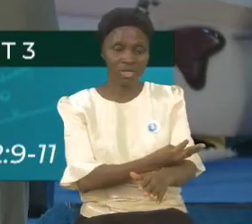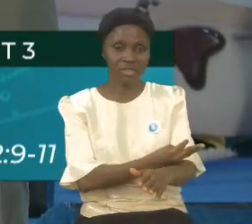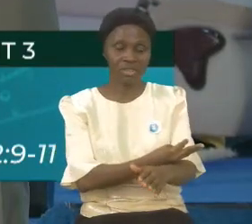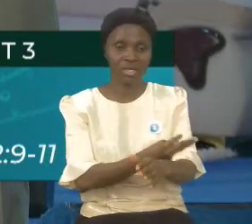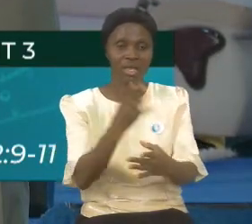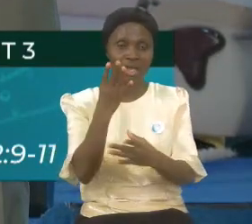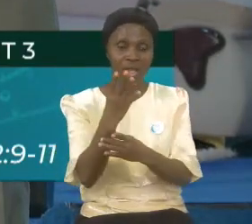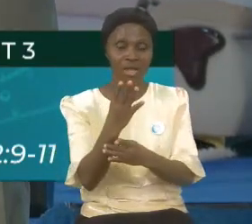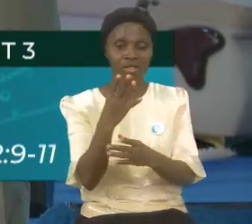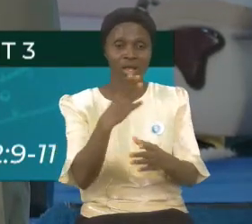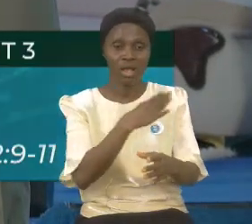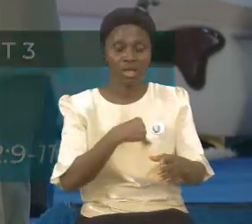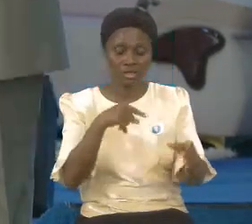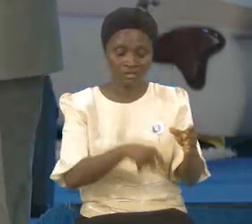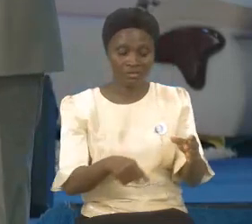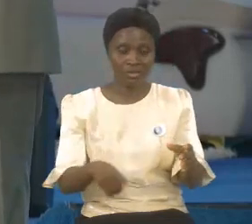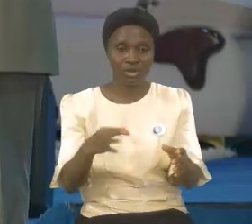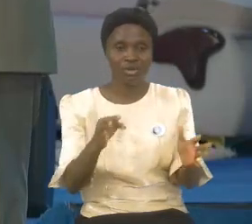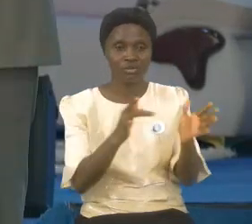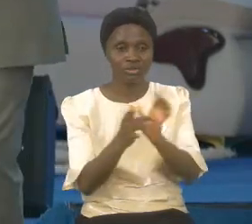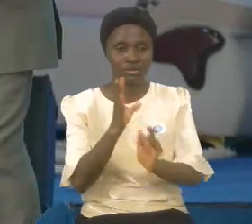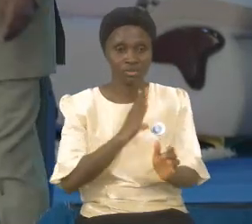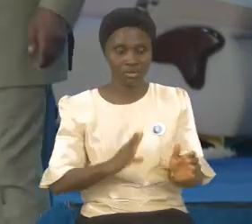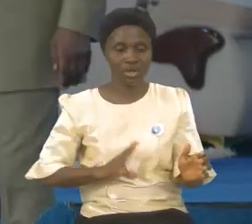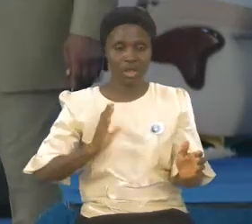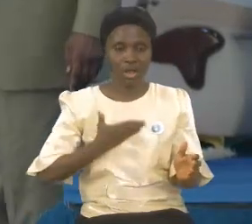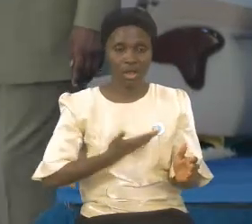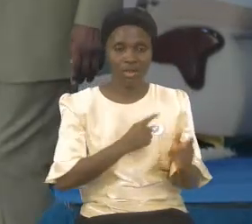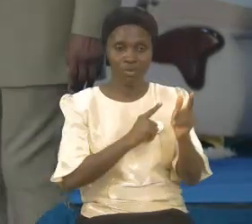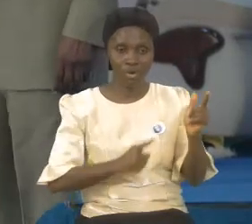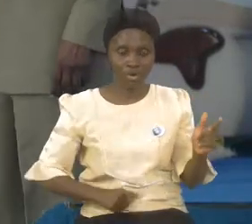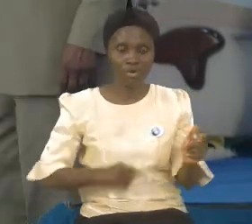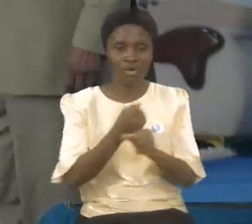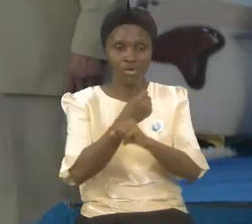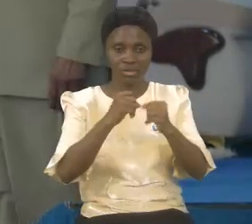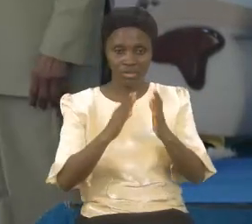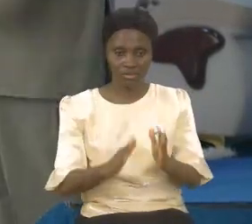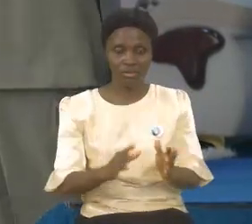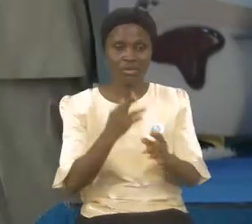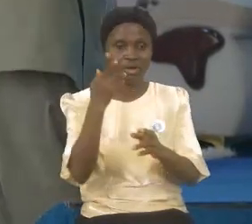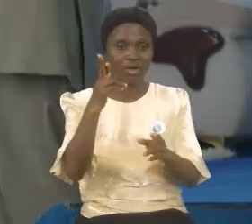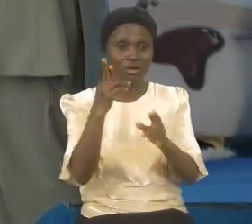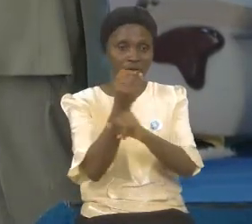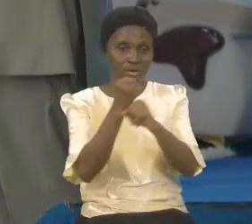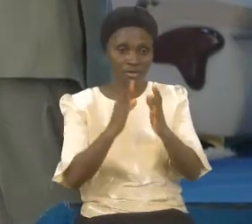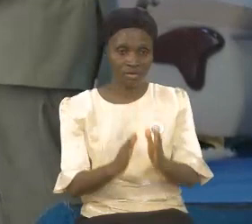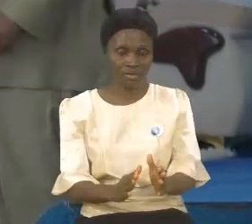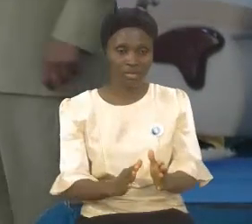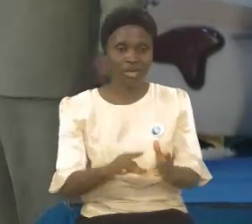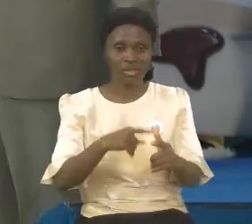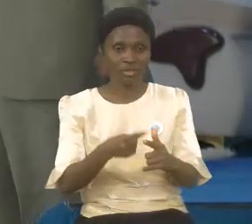God, our King, our Lord, our Savior, our Redeemer. And then he gave him to be